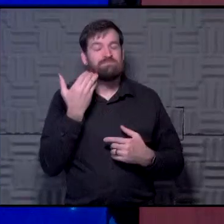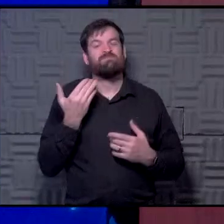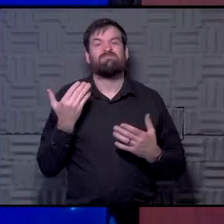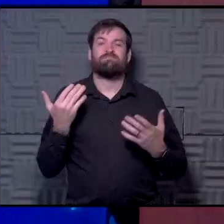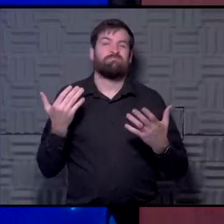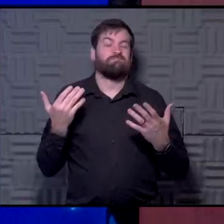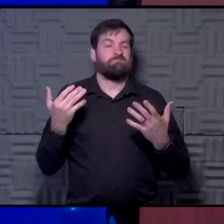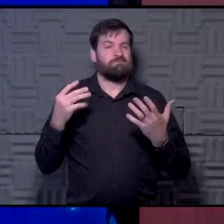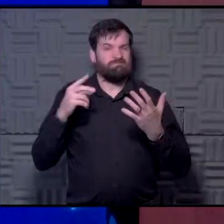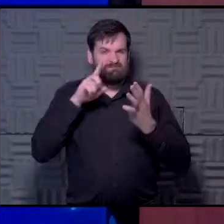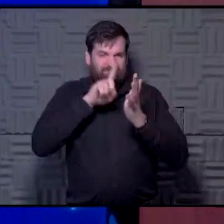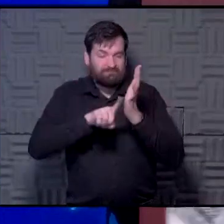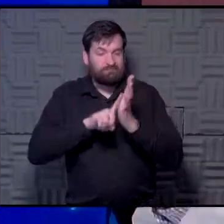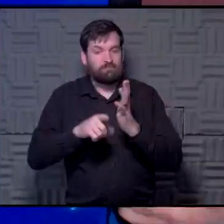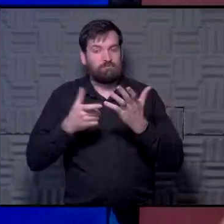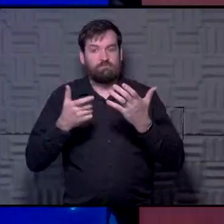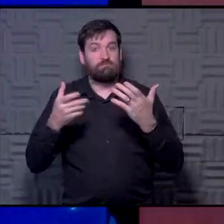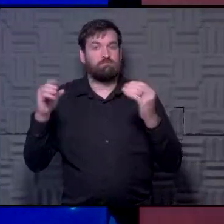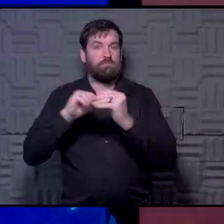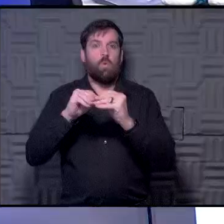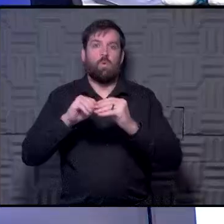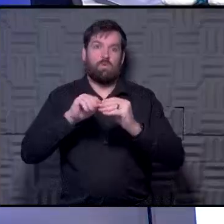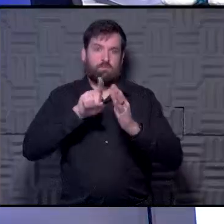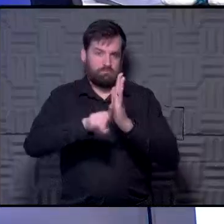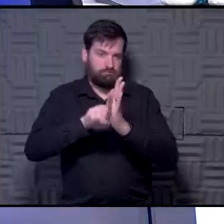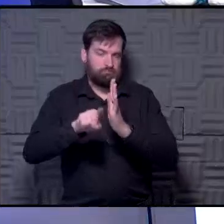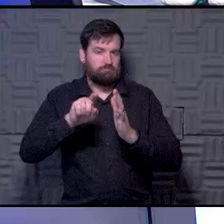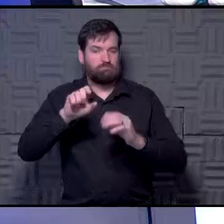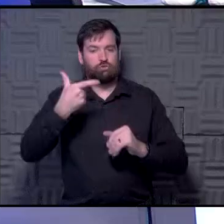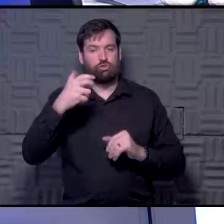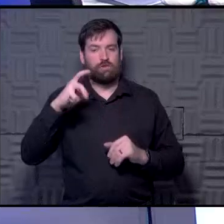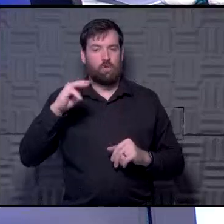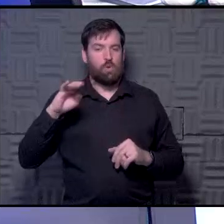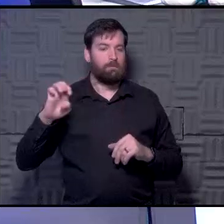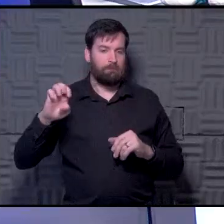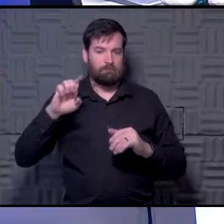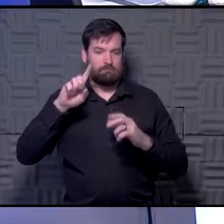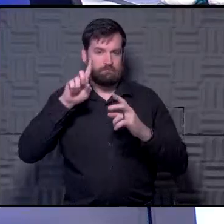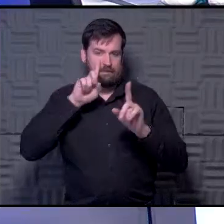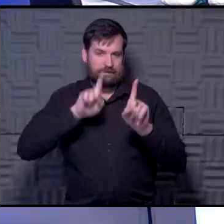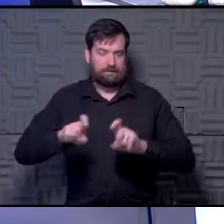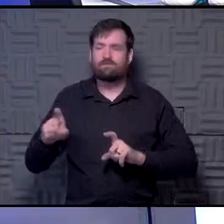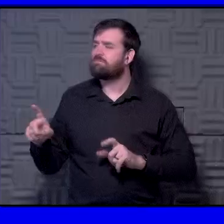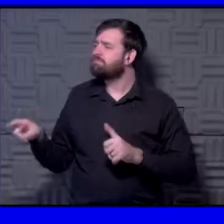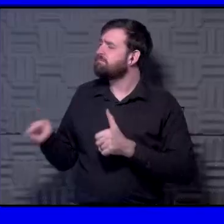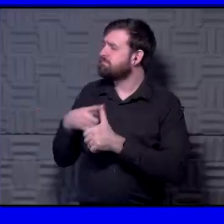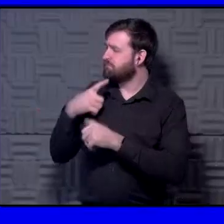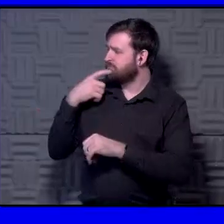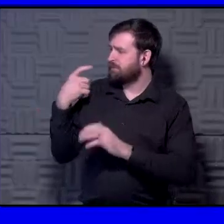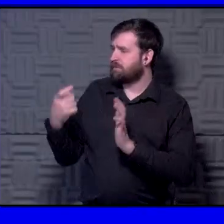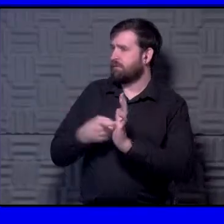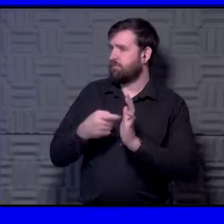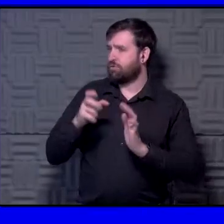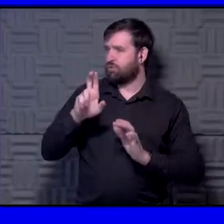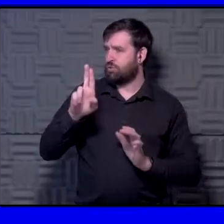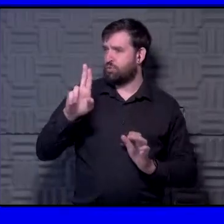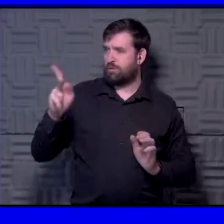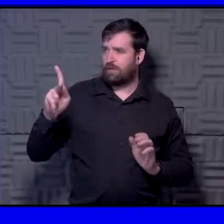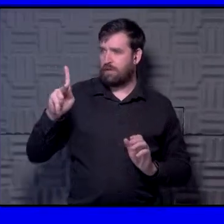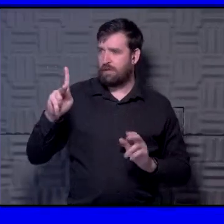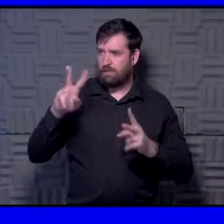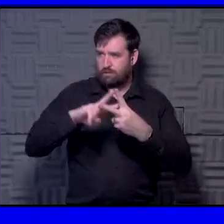a lot more analysis in the U.S. trying to figure that question out. Yeah, I think they initially discovered that UK